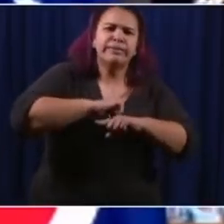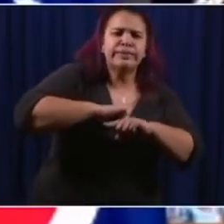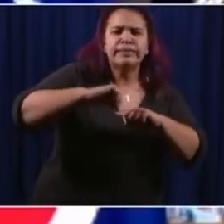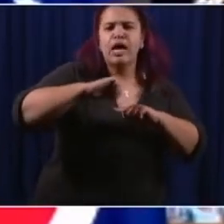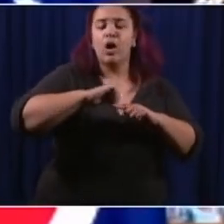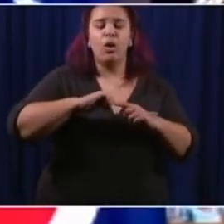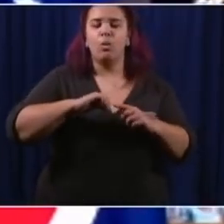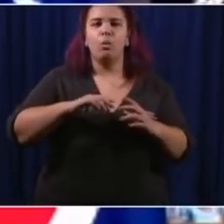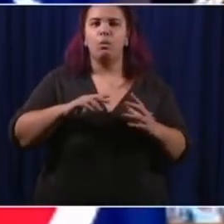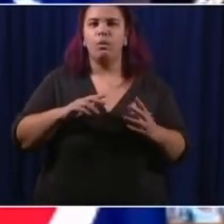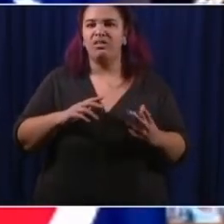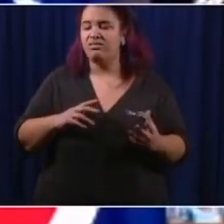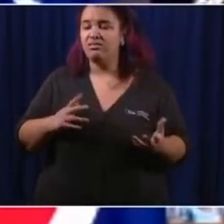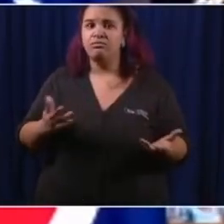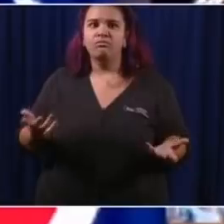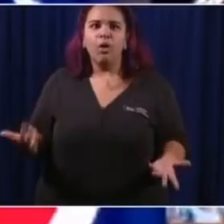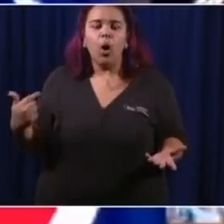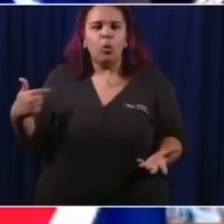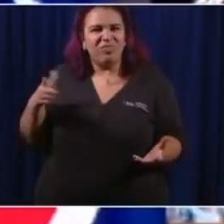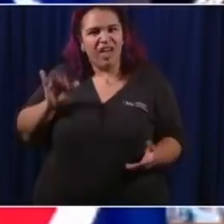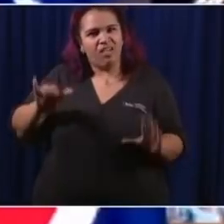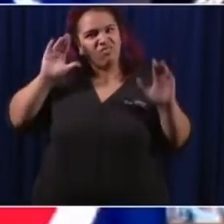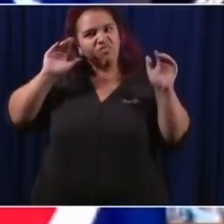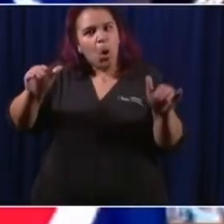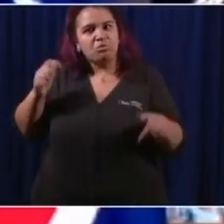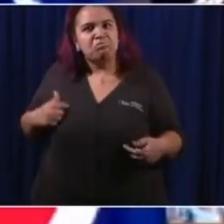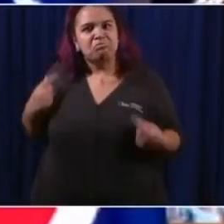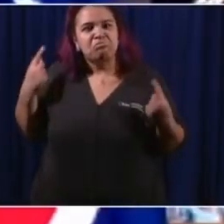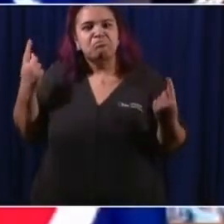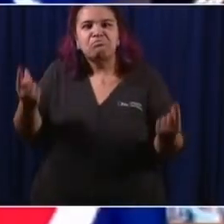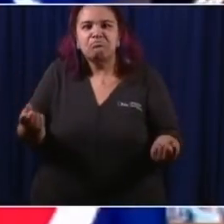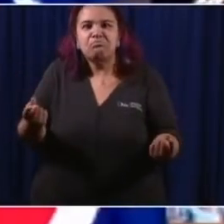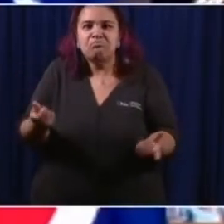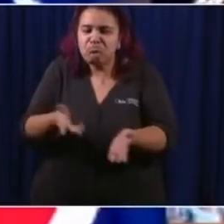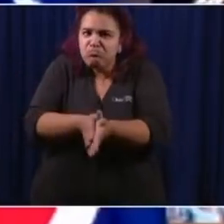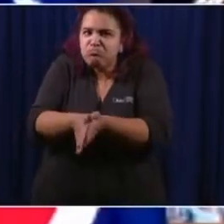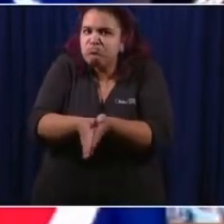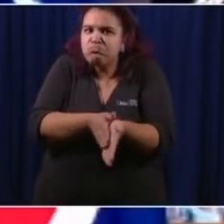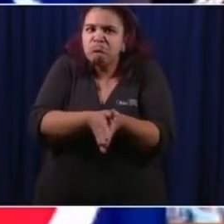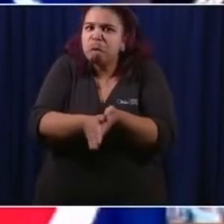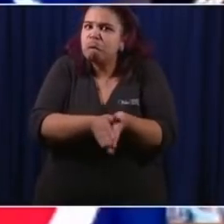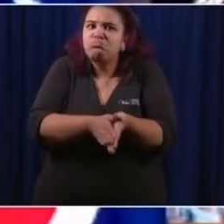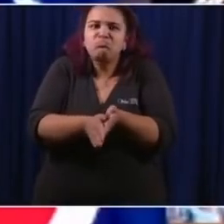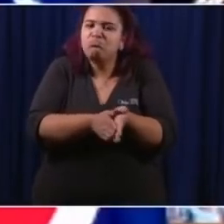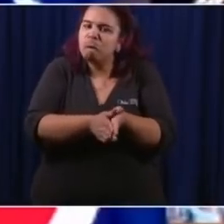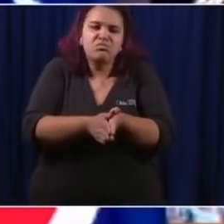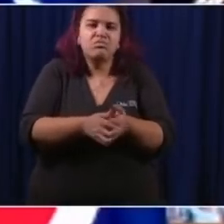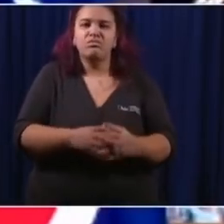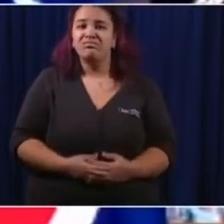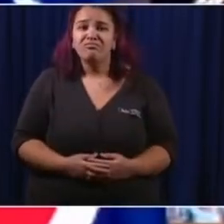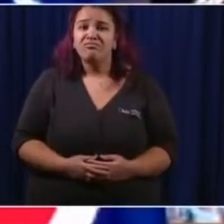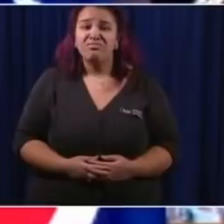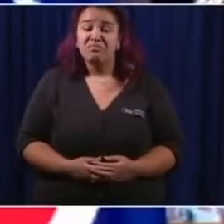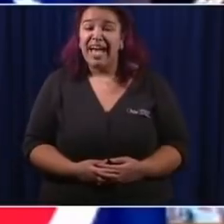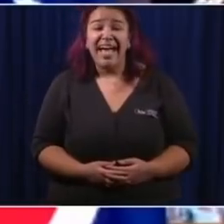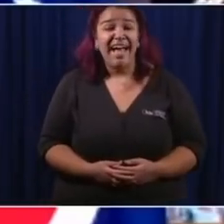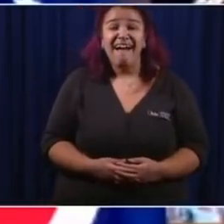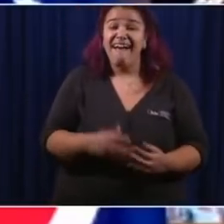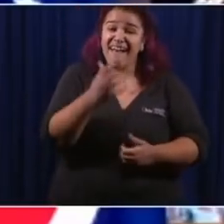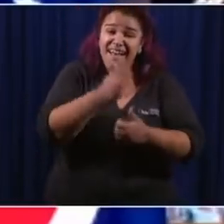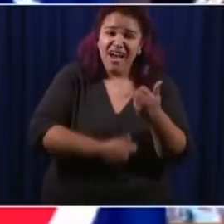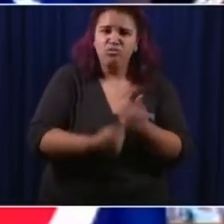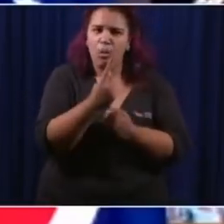opportunities. And we're very focused on that. And we don't want to leave anybody behind, whether you're at the low end of the economic